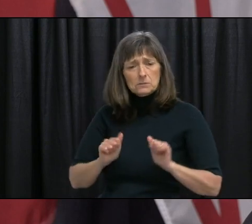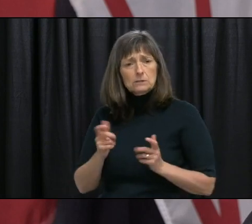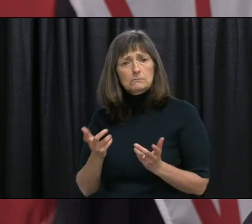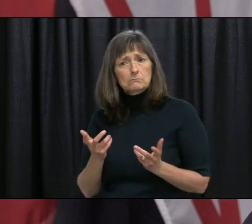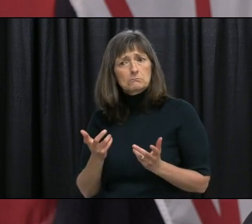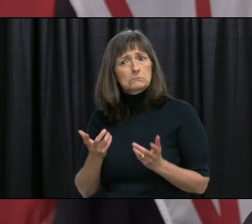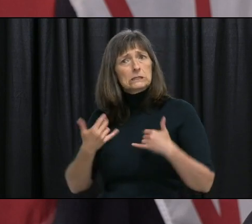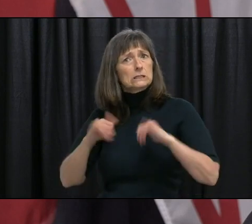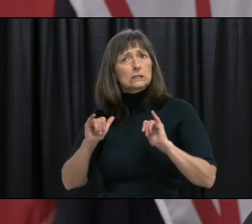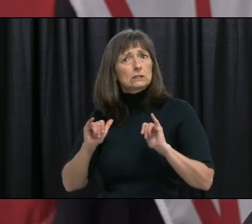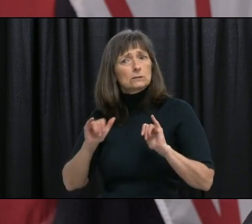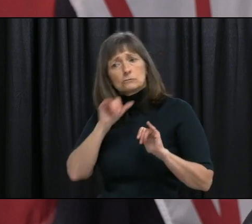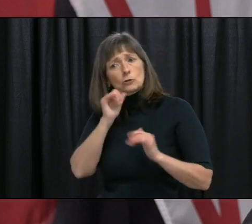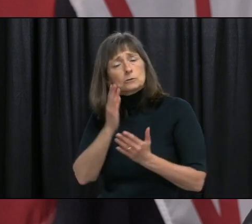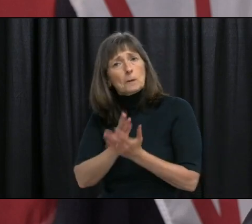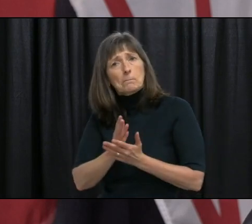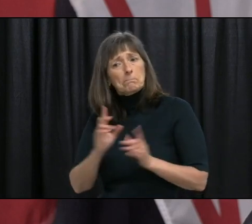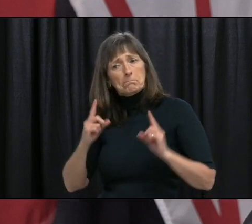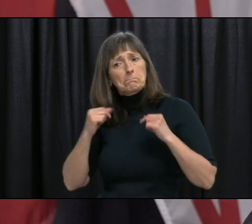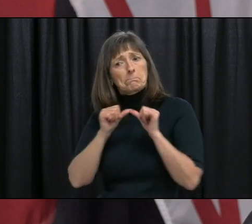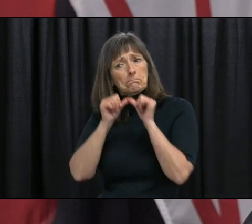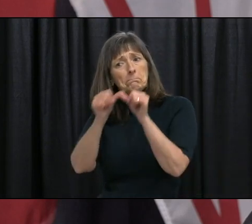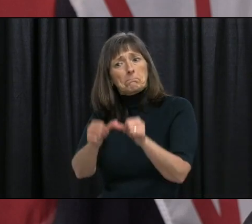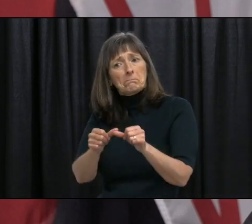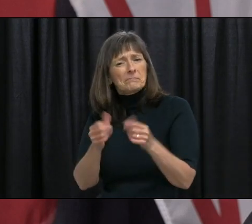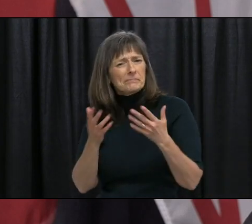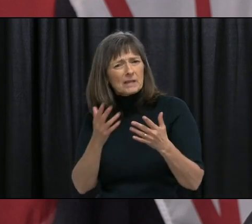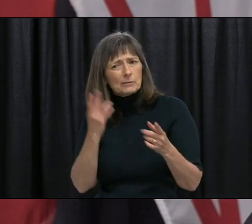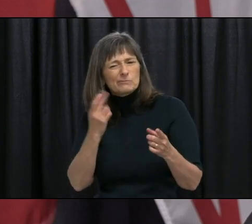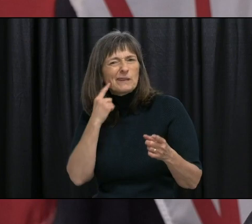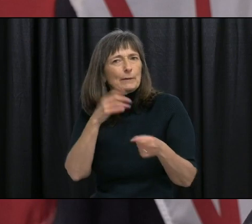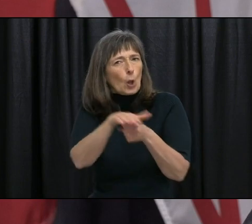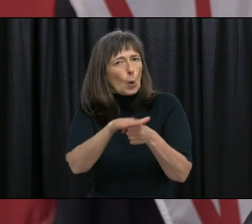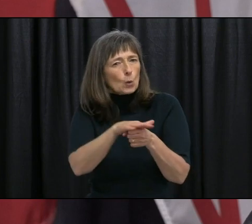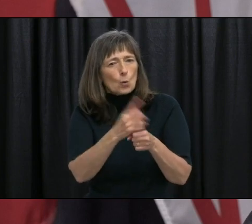those mechanisms are still in place. So this could be something that's attributed